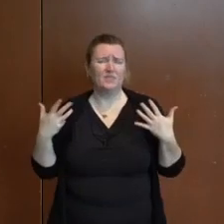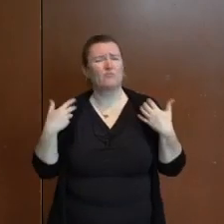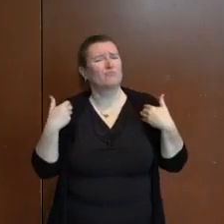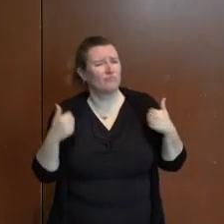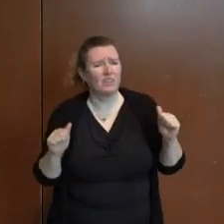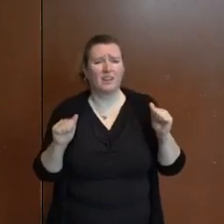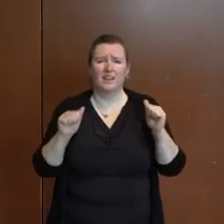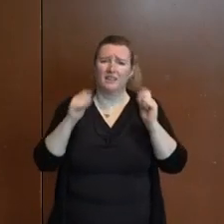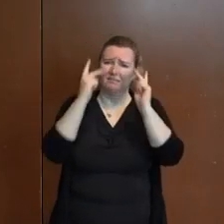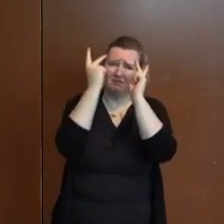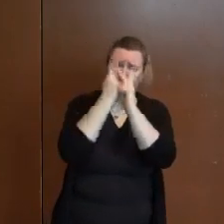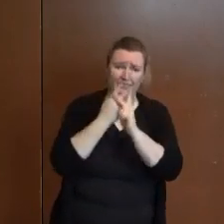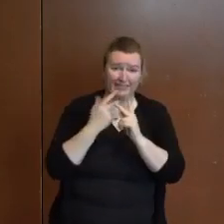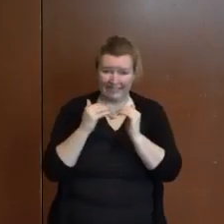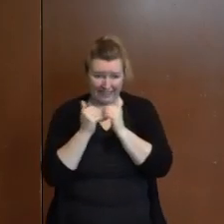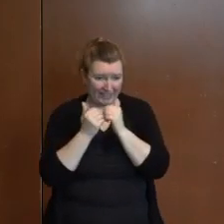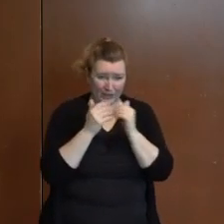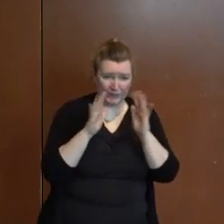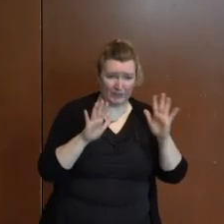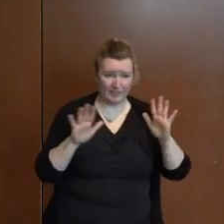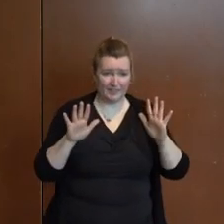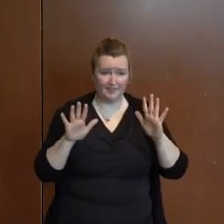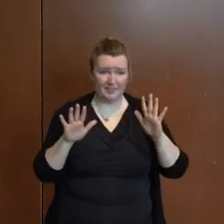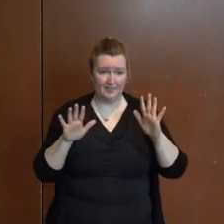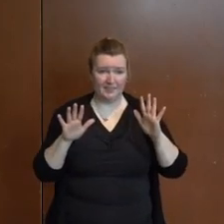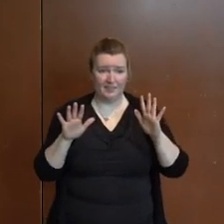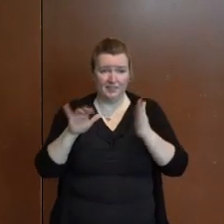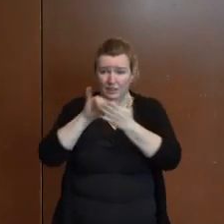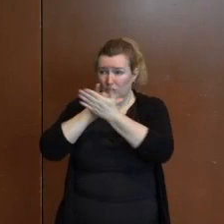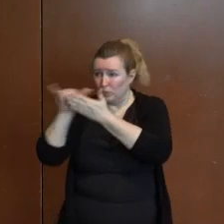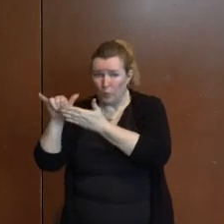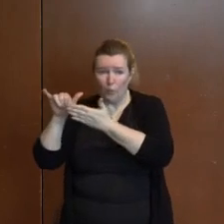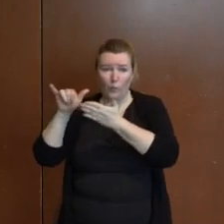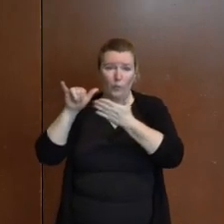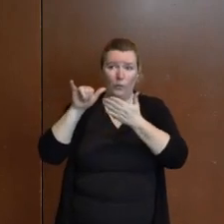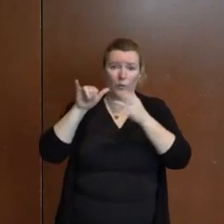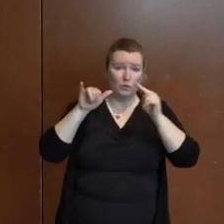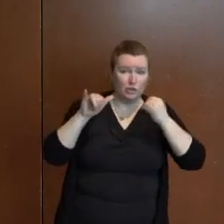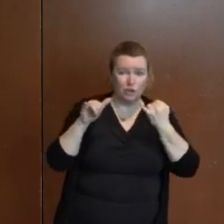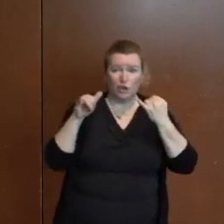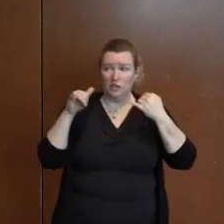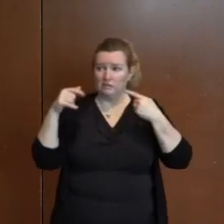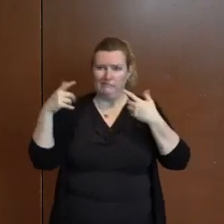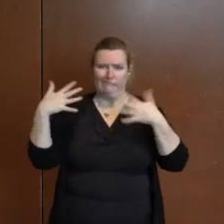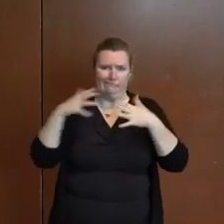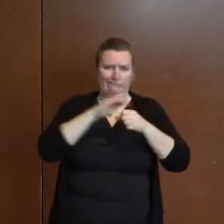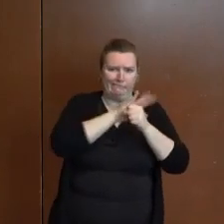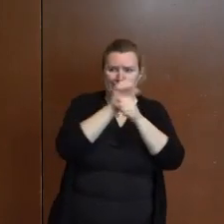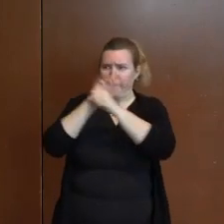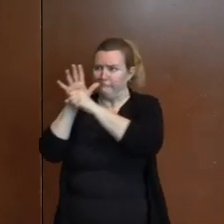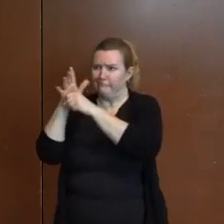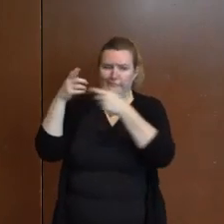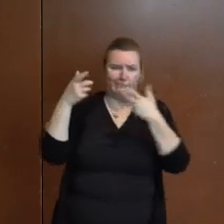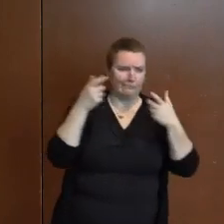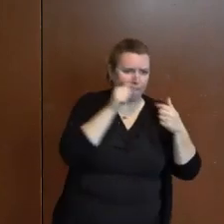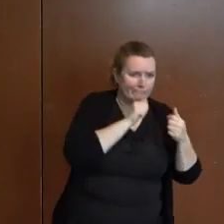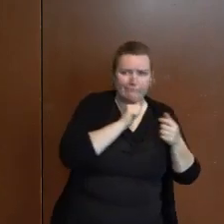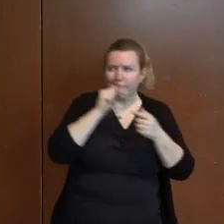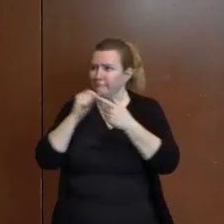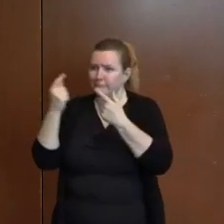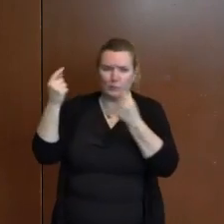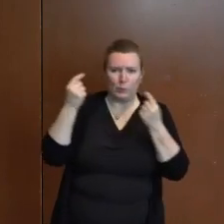we're not going to go through this pain together, folks, and break the back of this curve, flatten it, break it, bring it down, begin